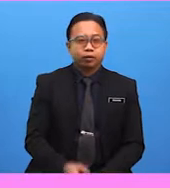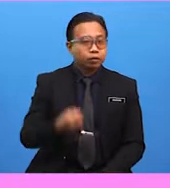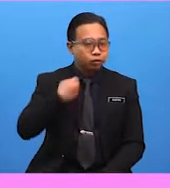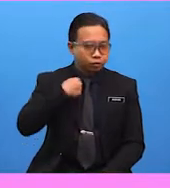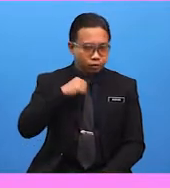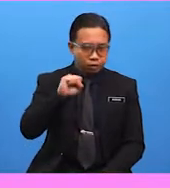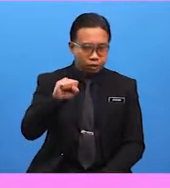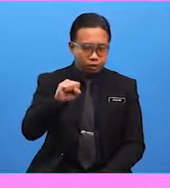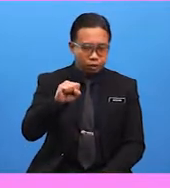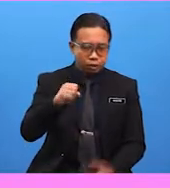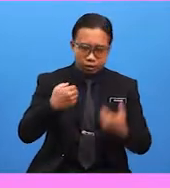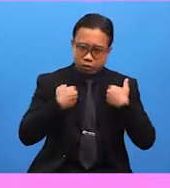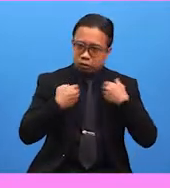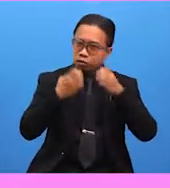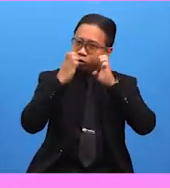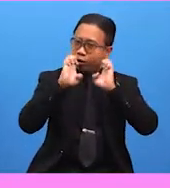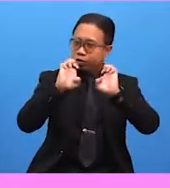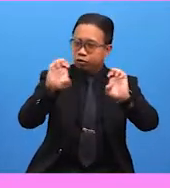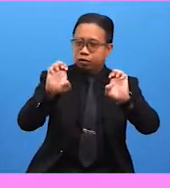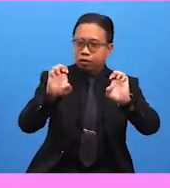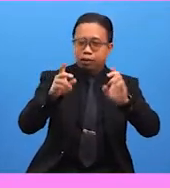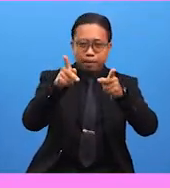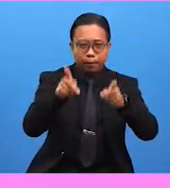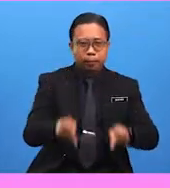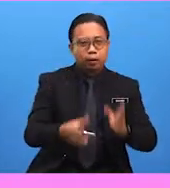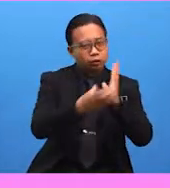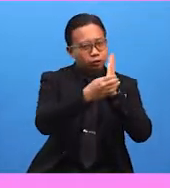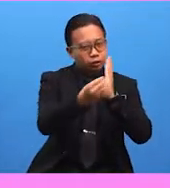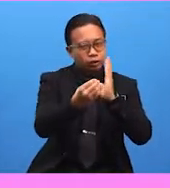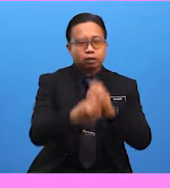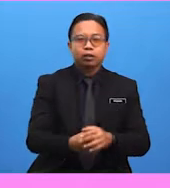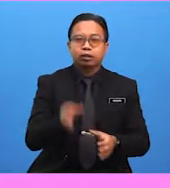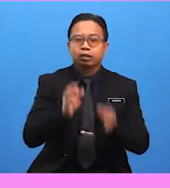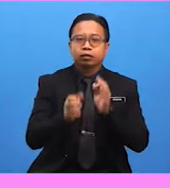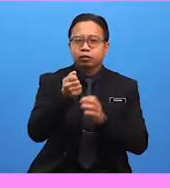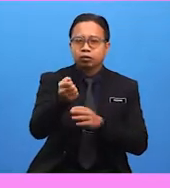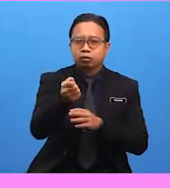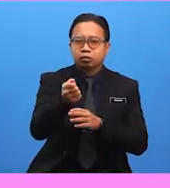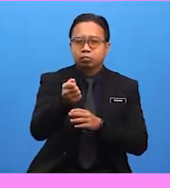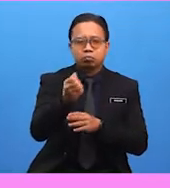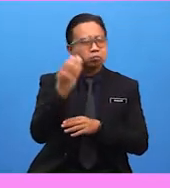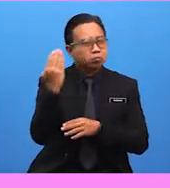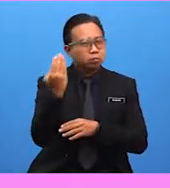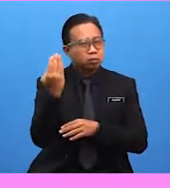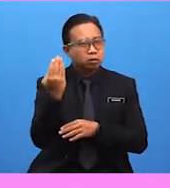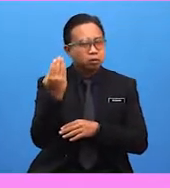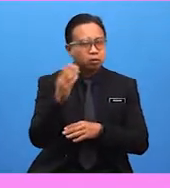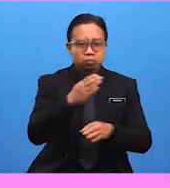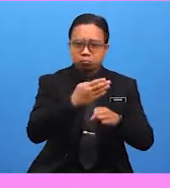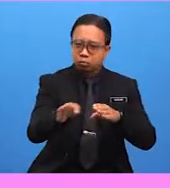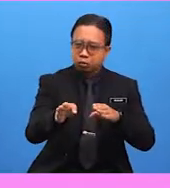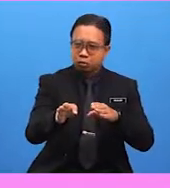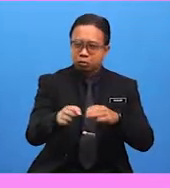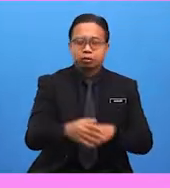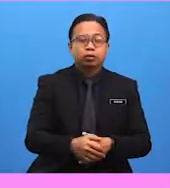Salespeople have excellent people skills, and if you are definitely cut out for